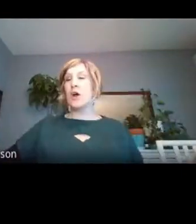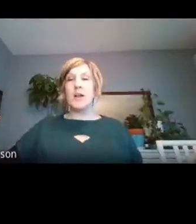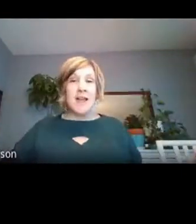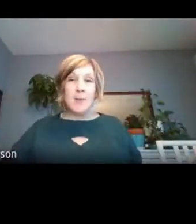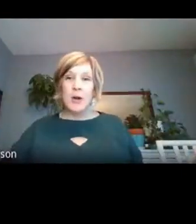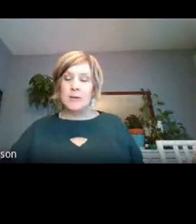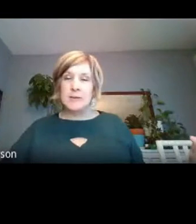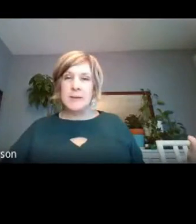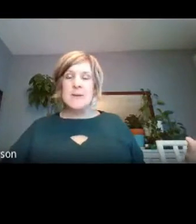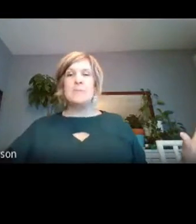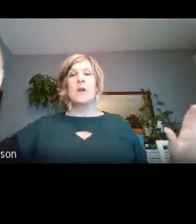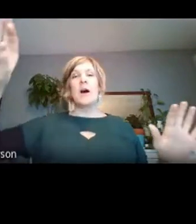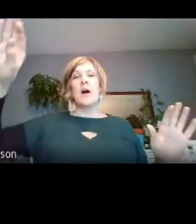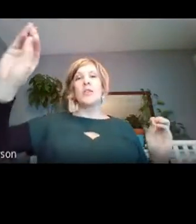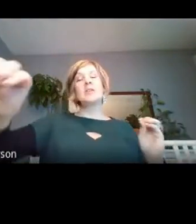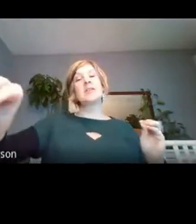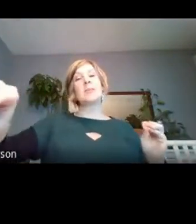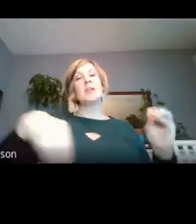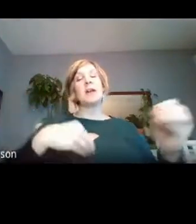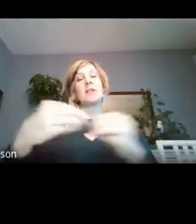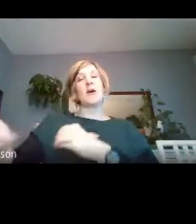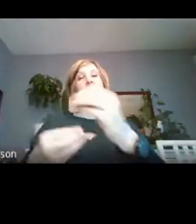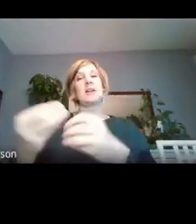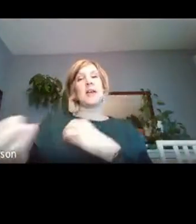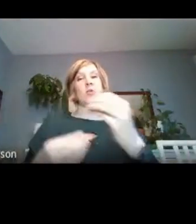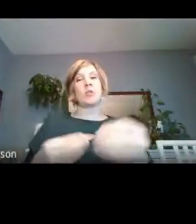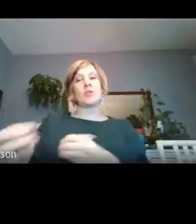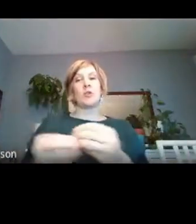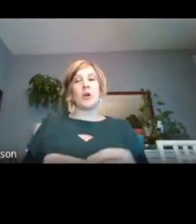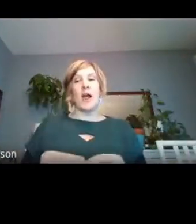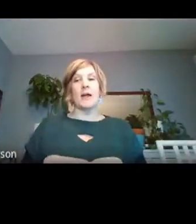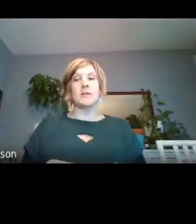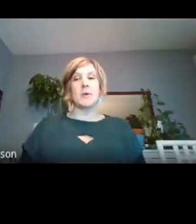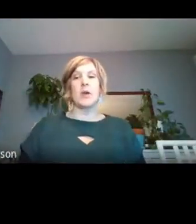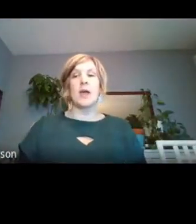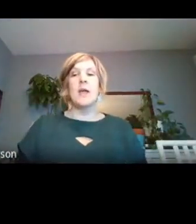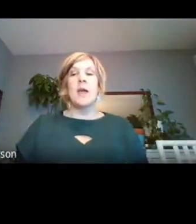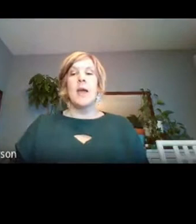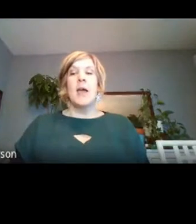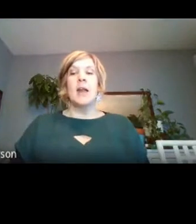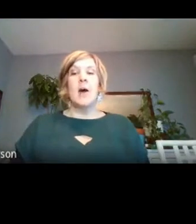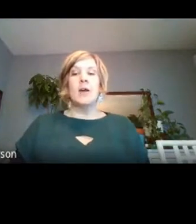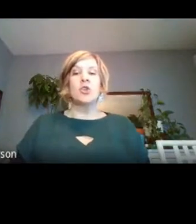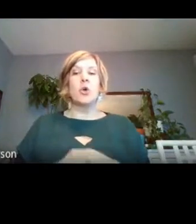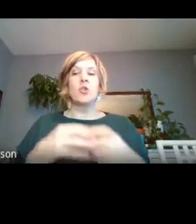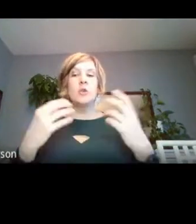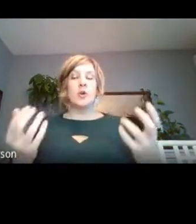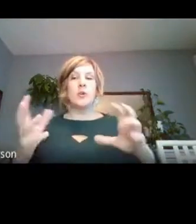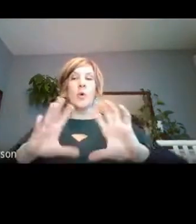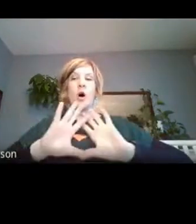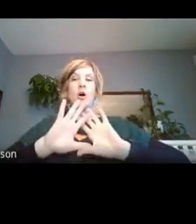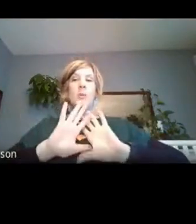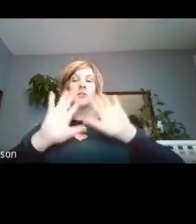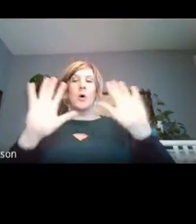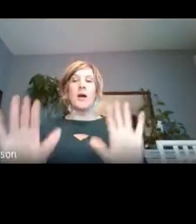sea of non-cameras this is something that allows me to gauge where the students are at okay and now i can show the